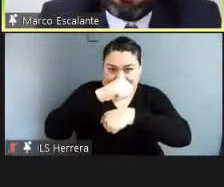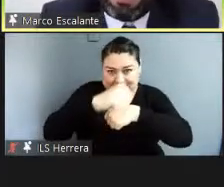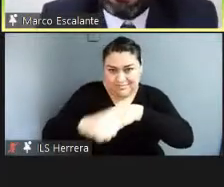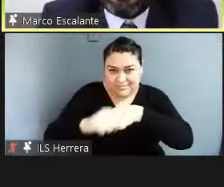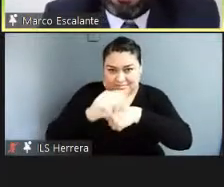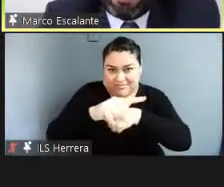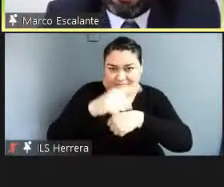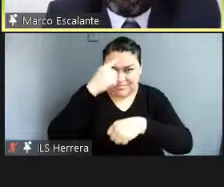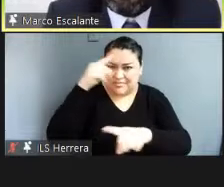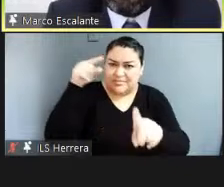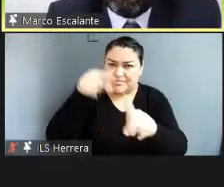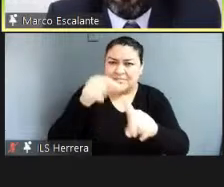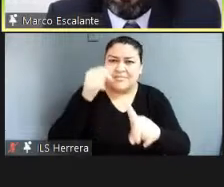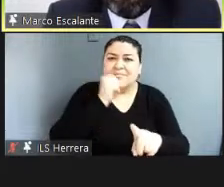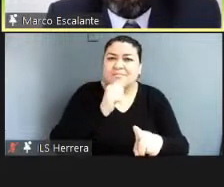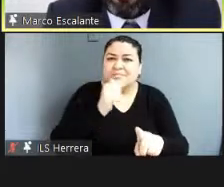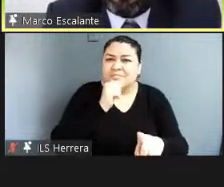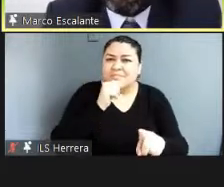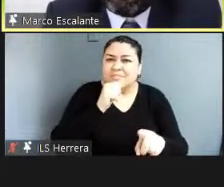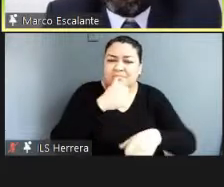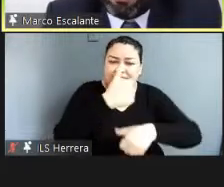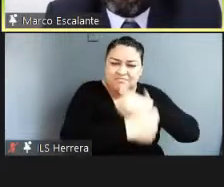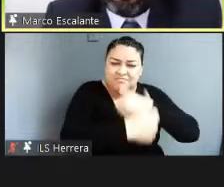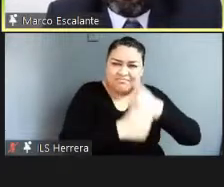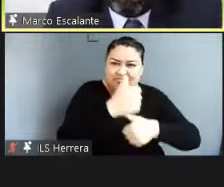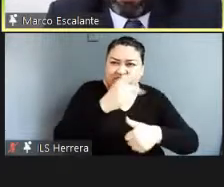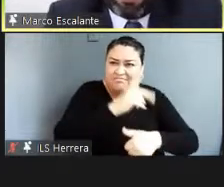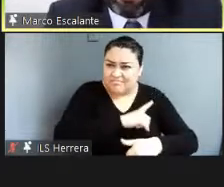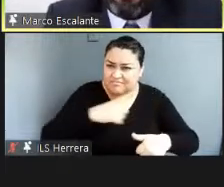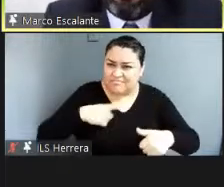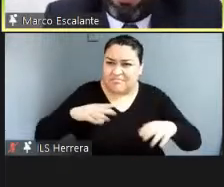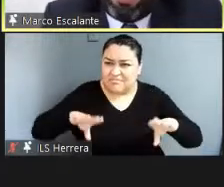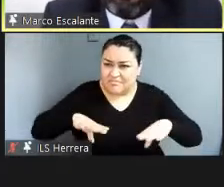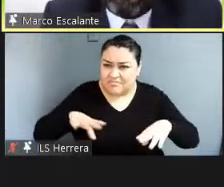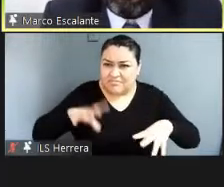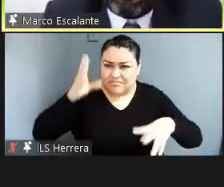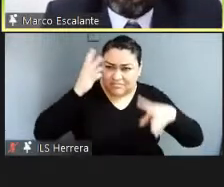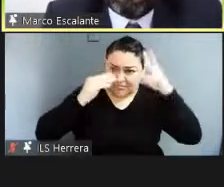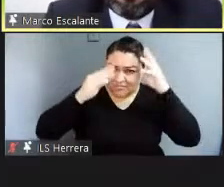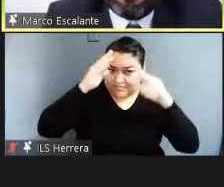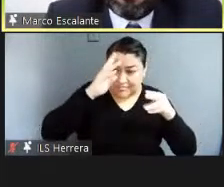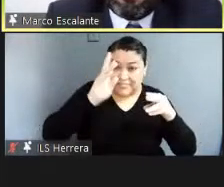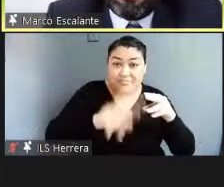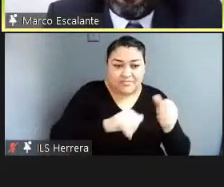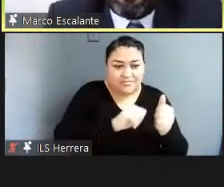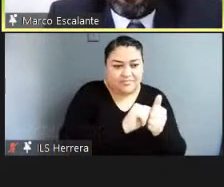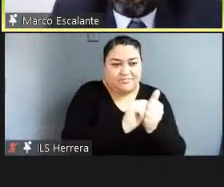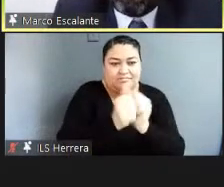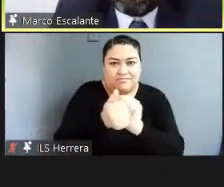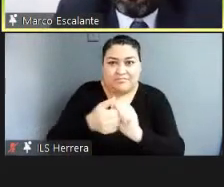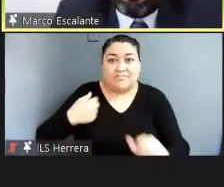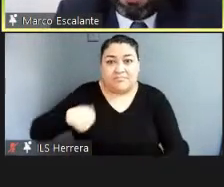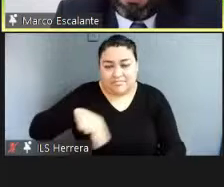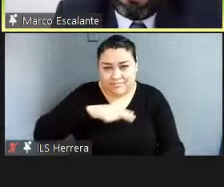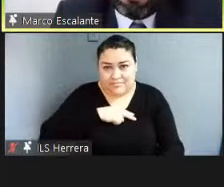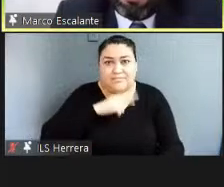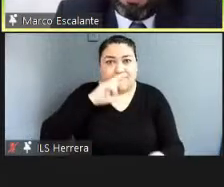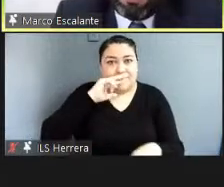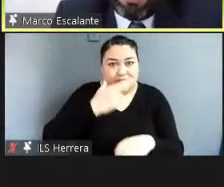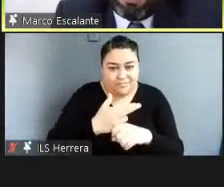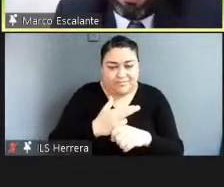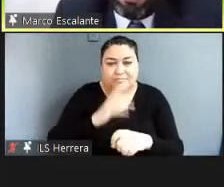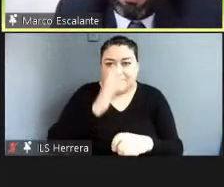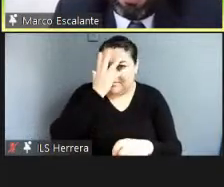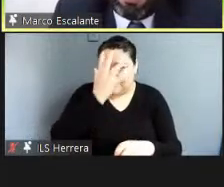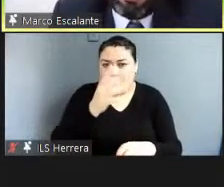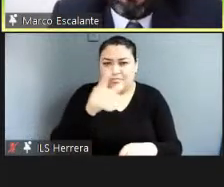the medical school was created, it was competency-based. This is what we have tried to do along all of